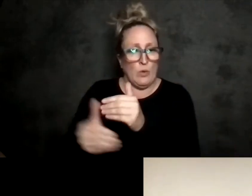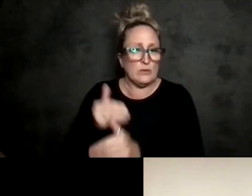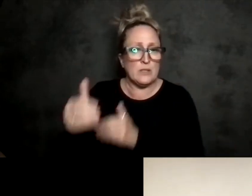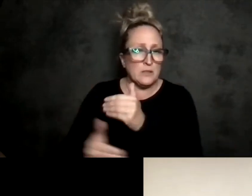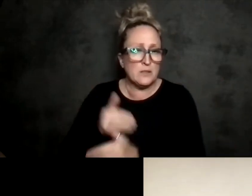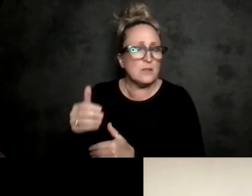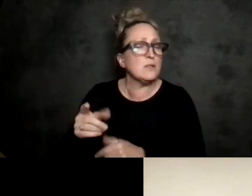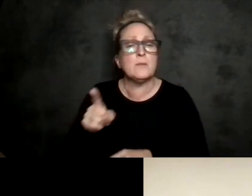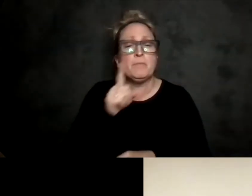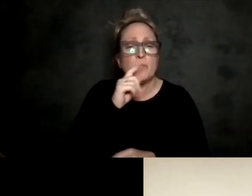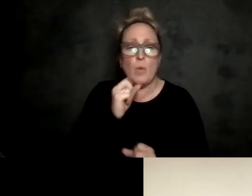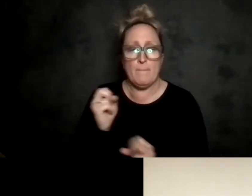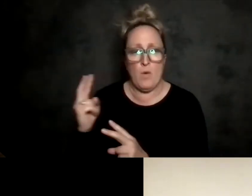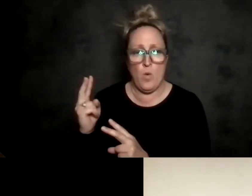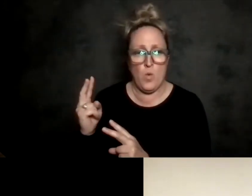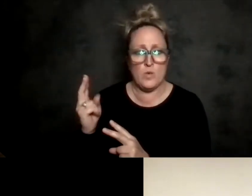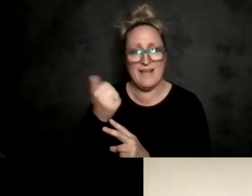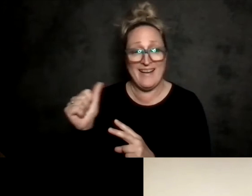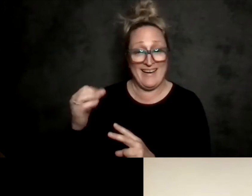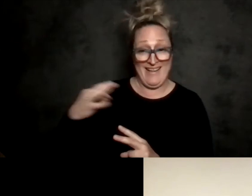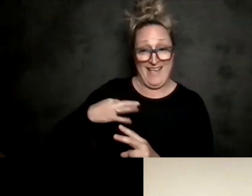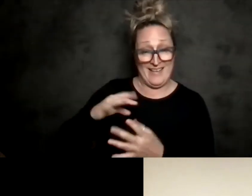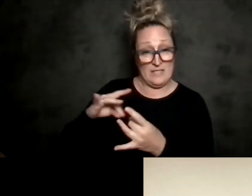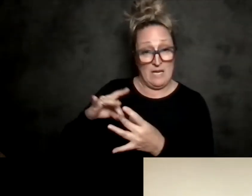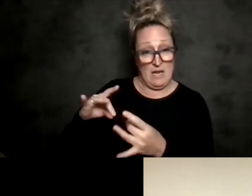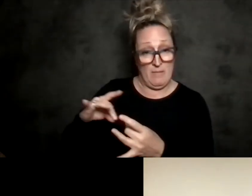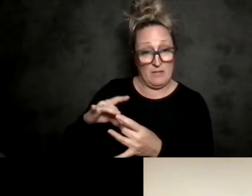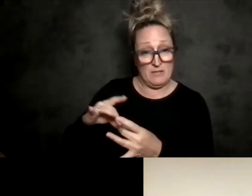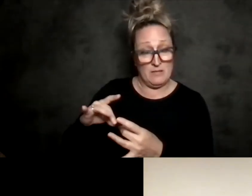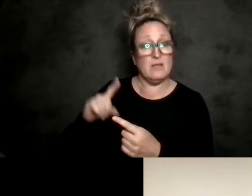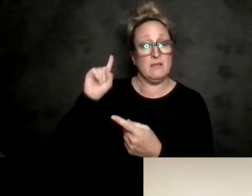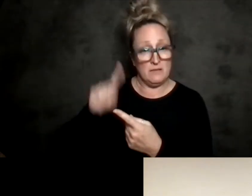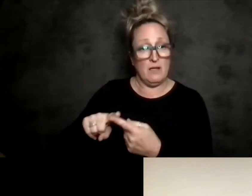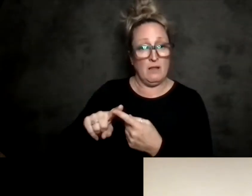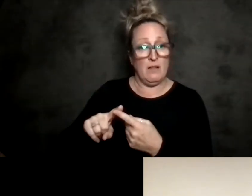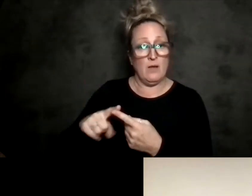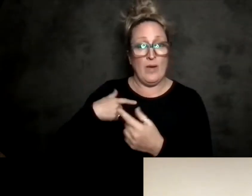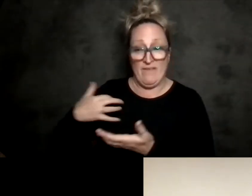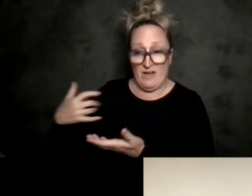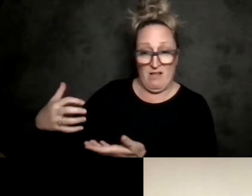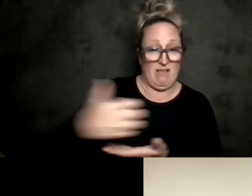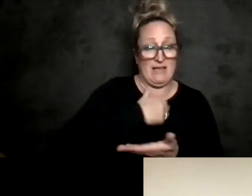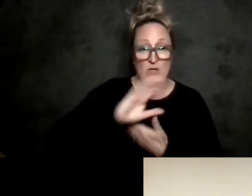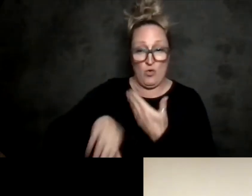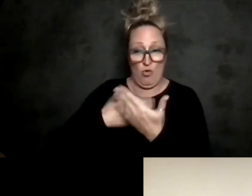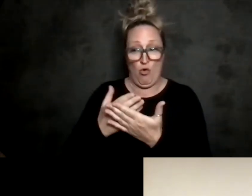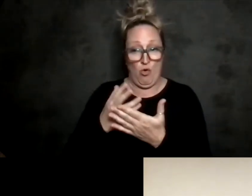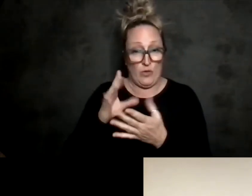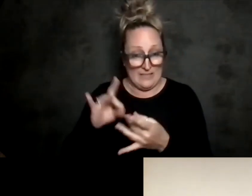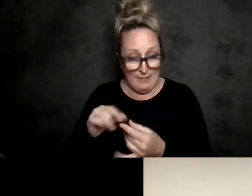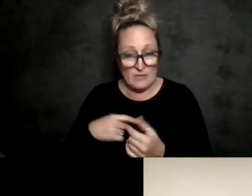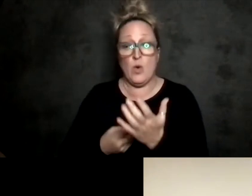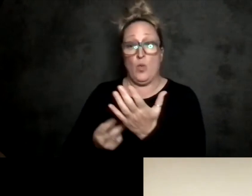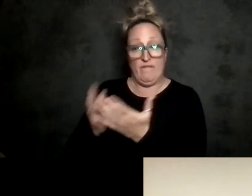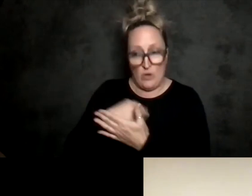so we will not post any candidate statements until we have collected all the candidate statements, reviewed